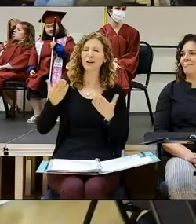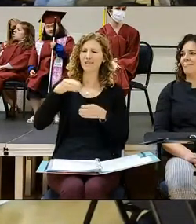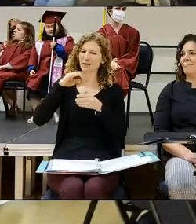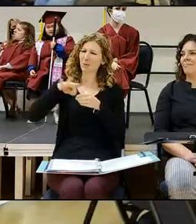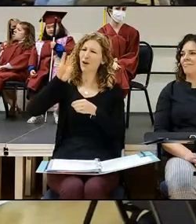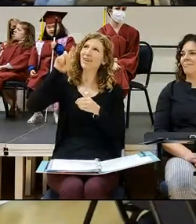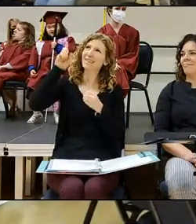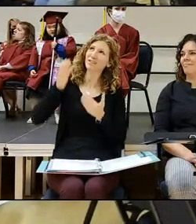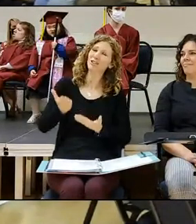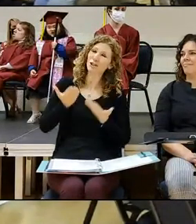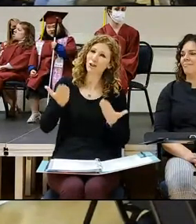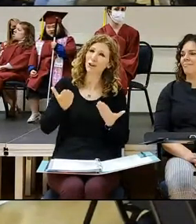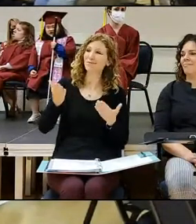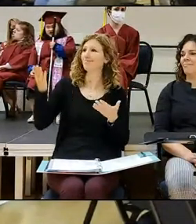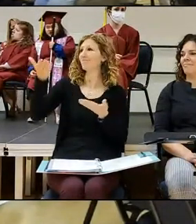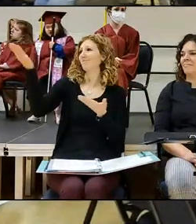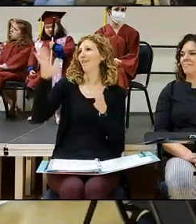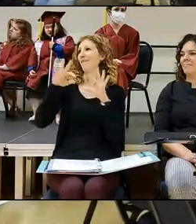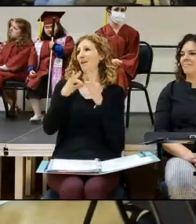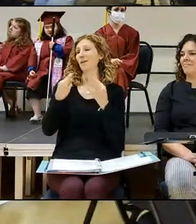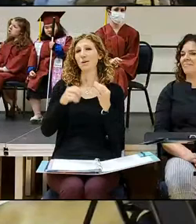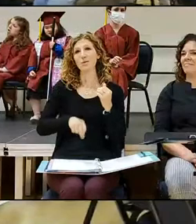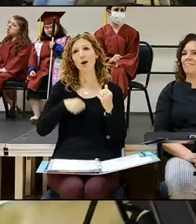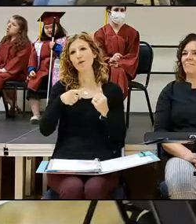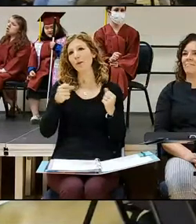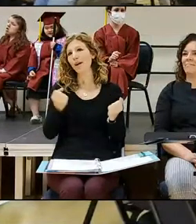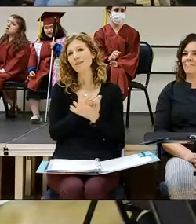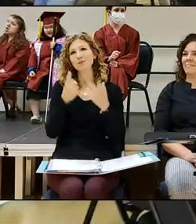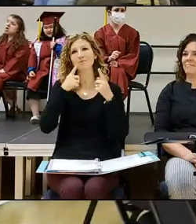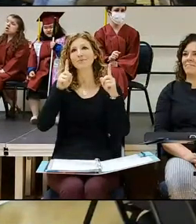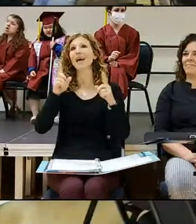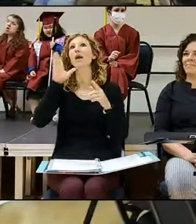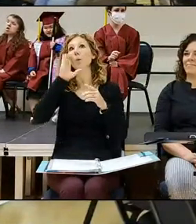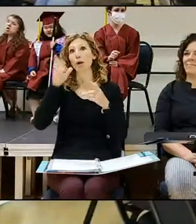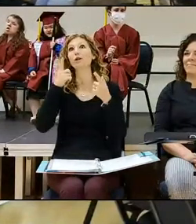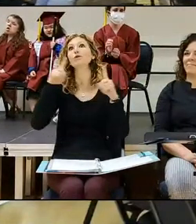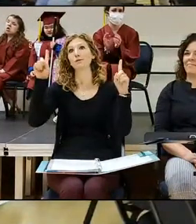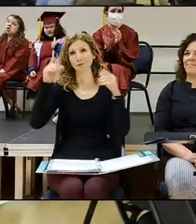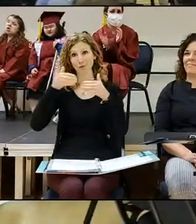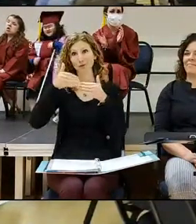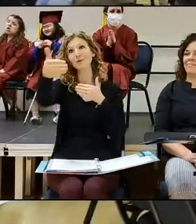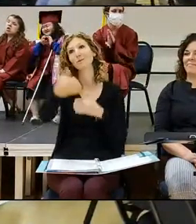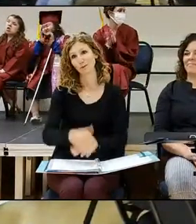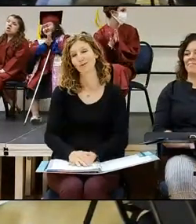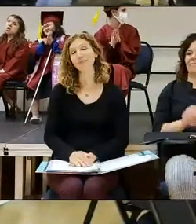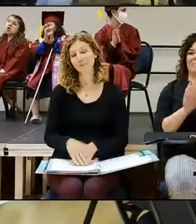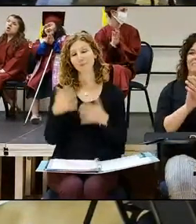And the rest of our family is truly proud of you for everything you've done and everything you will do.